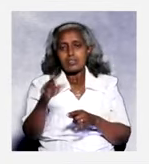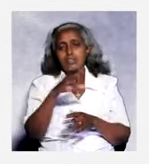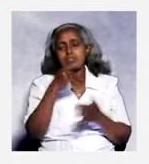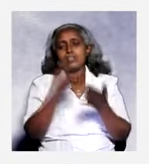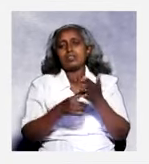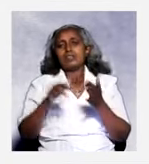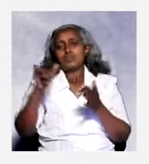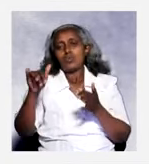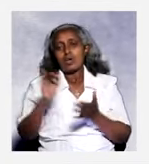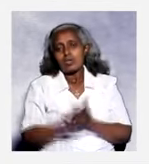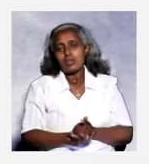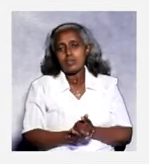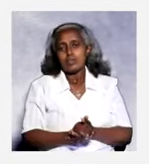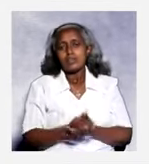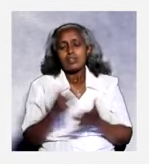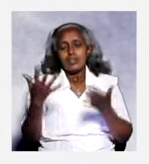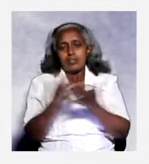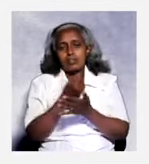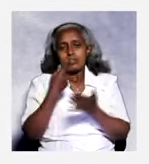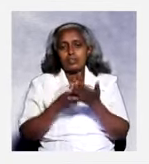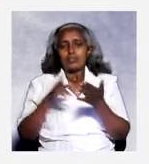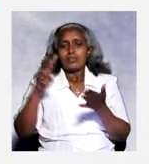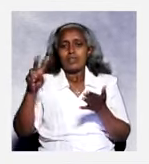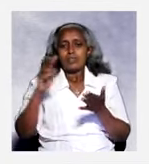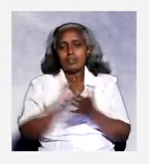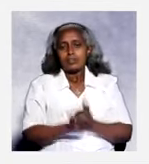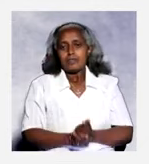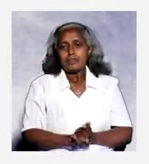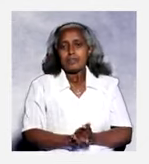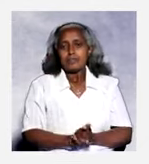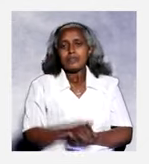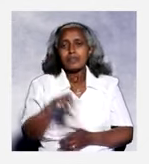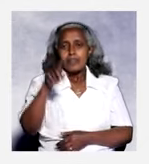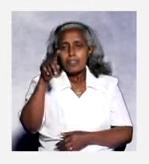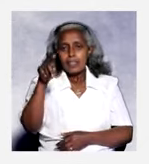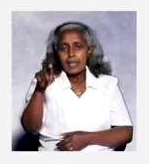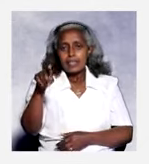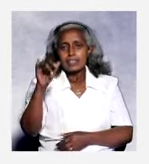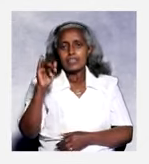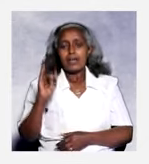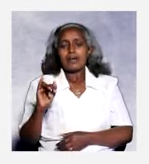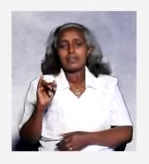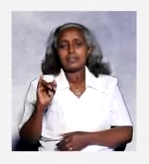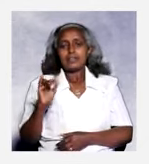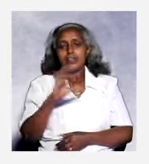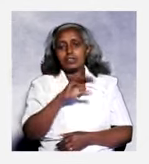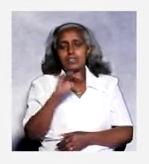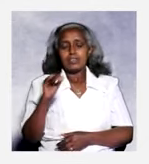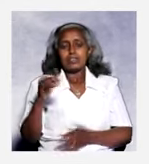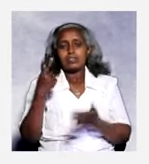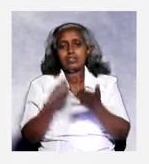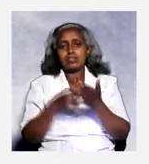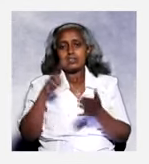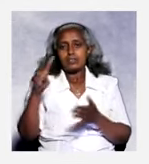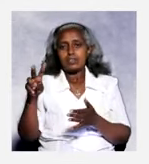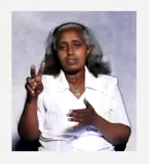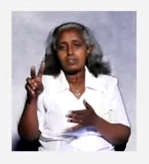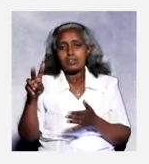this y. Let's take this vector x, I. And let's take this